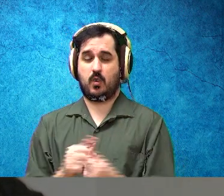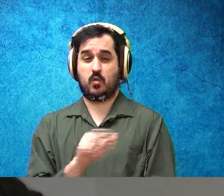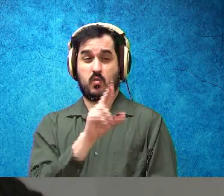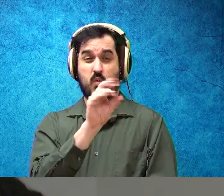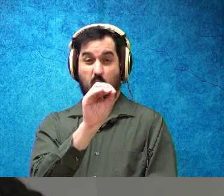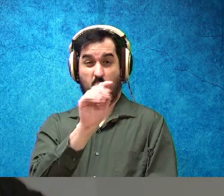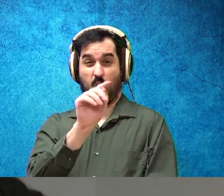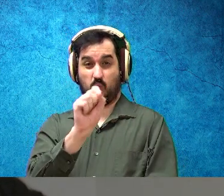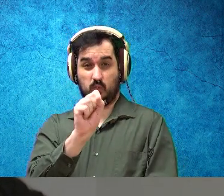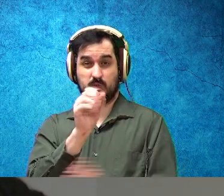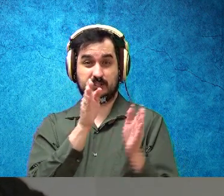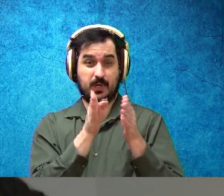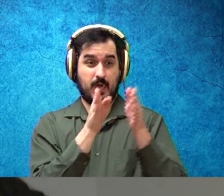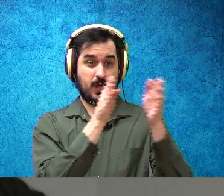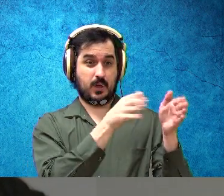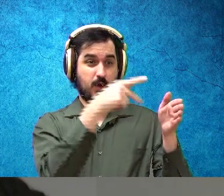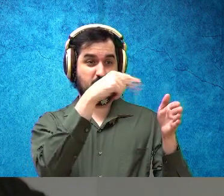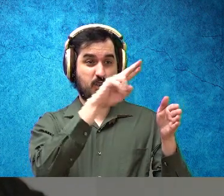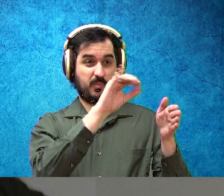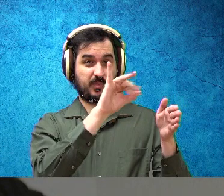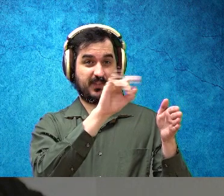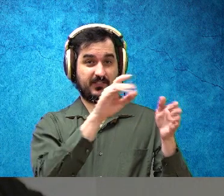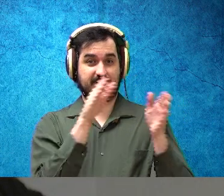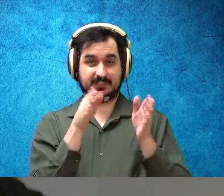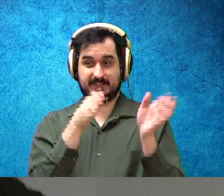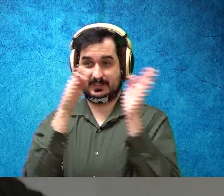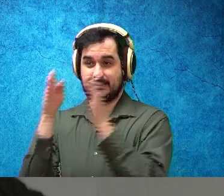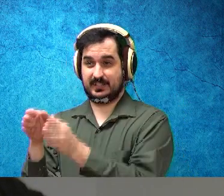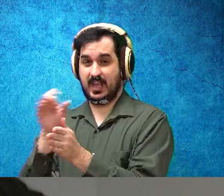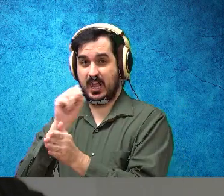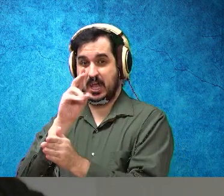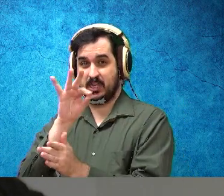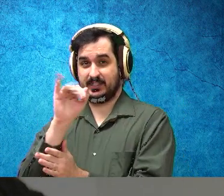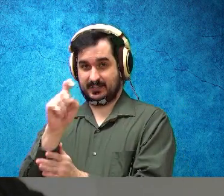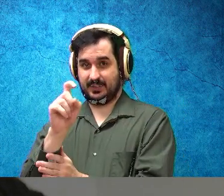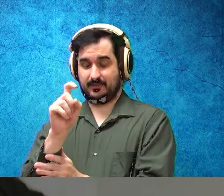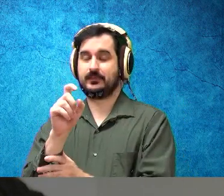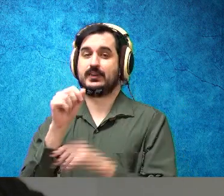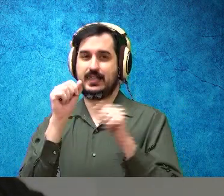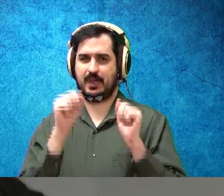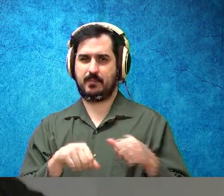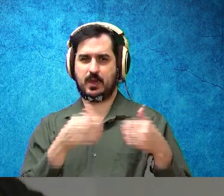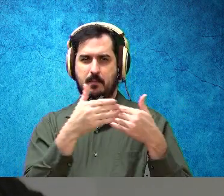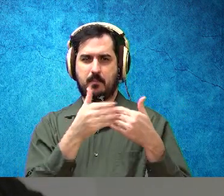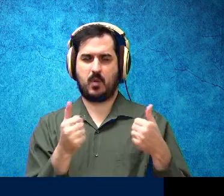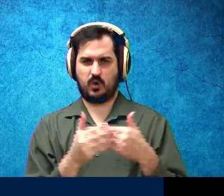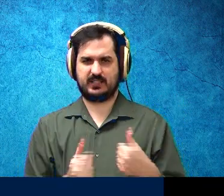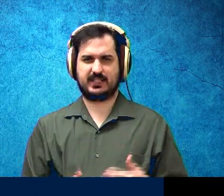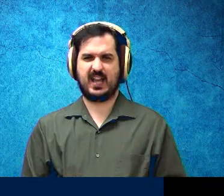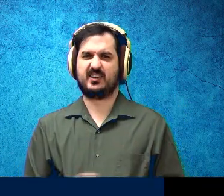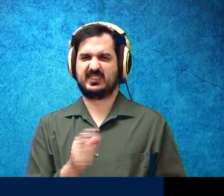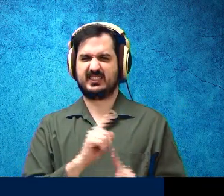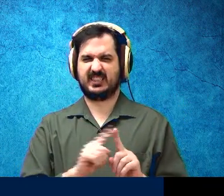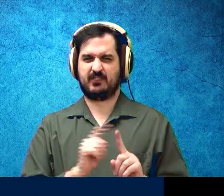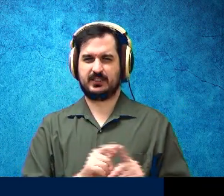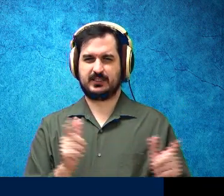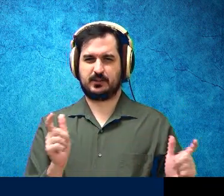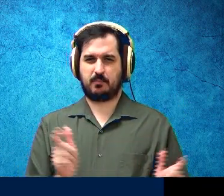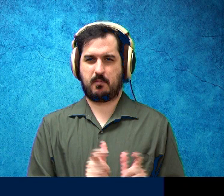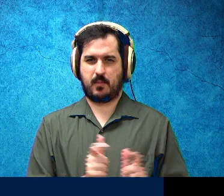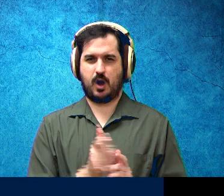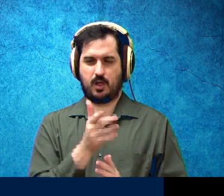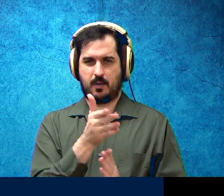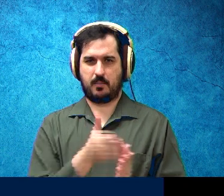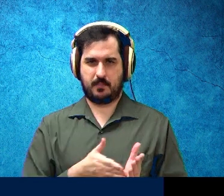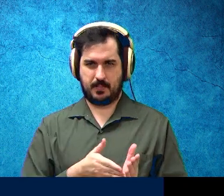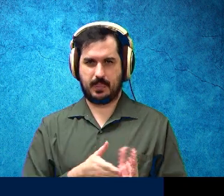and suffixes. A root is the essential part of the word, and it can't be broken down into any smaller parts. A prefix is a part of the